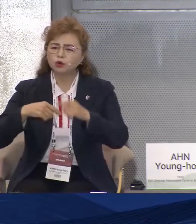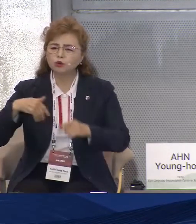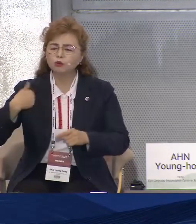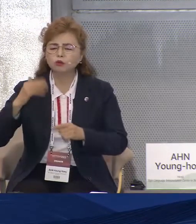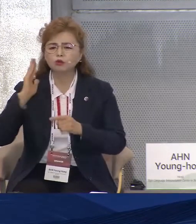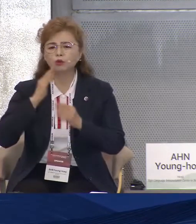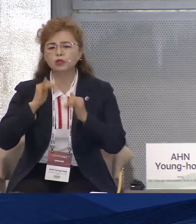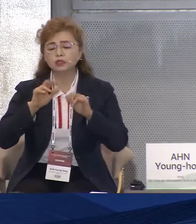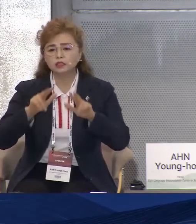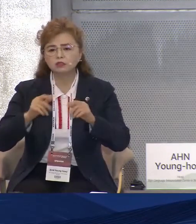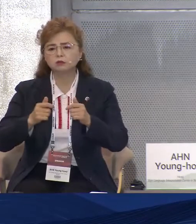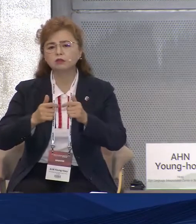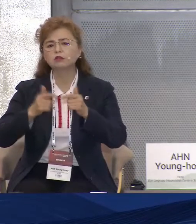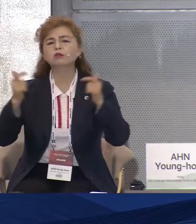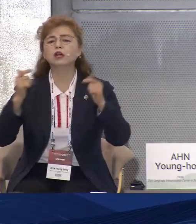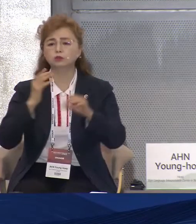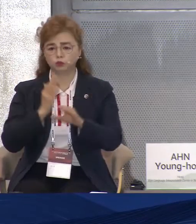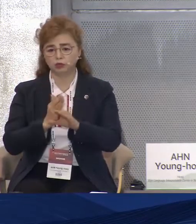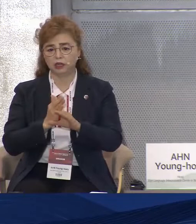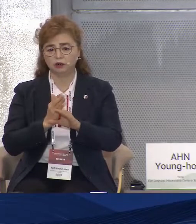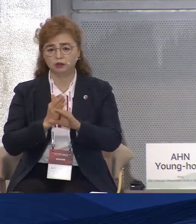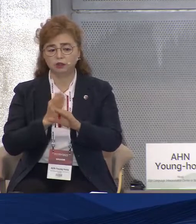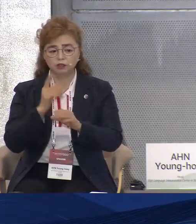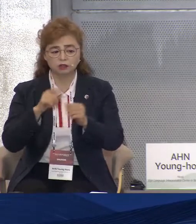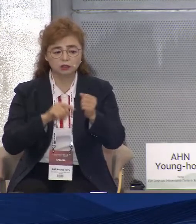different from other languages, but